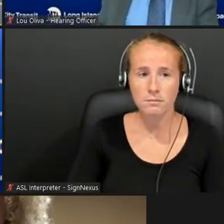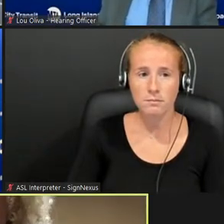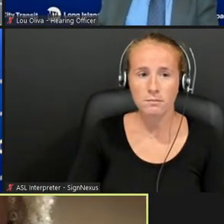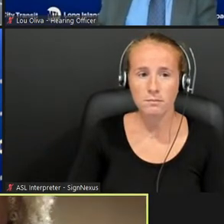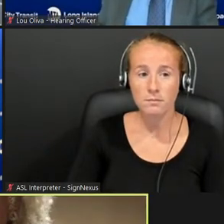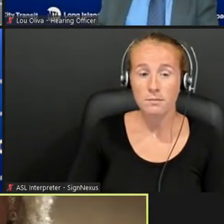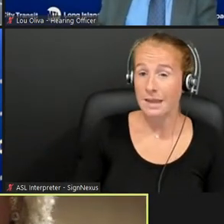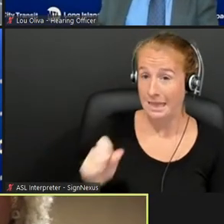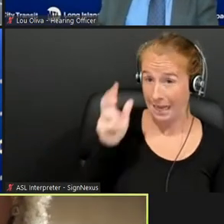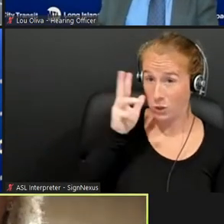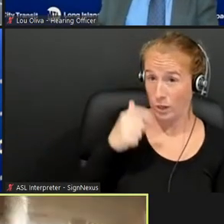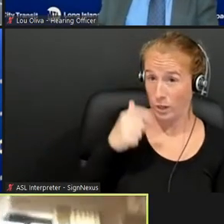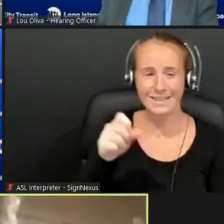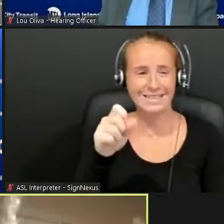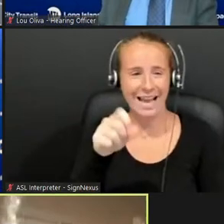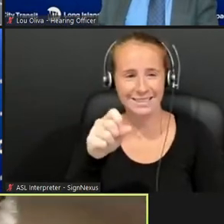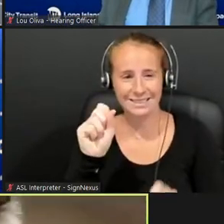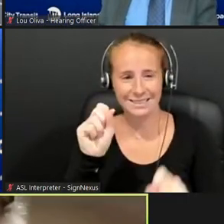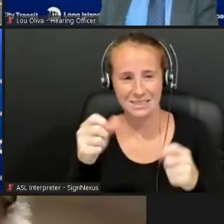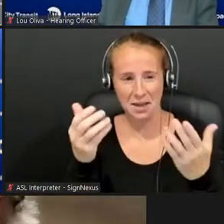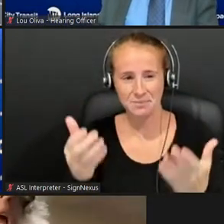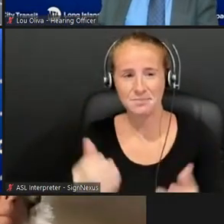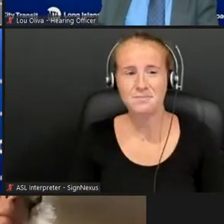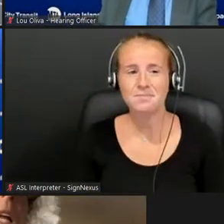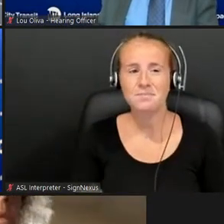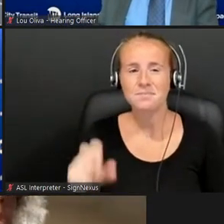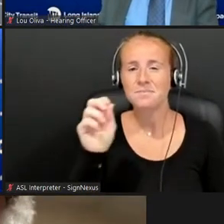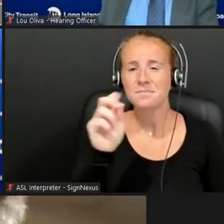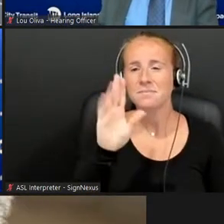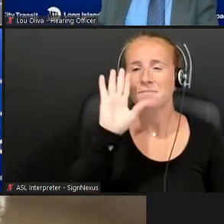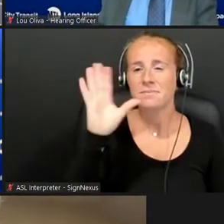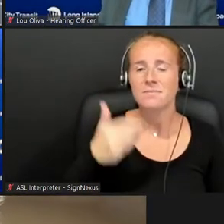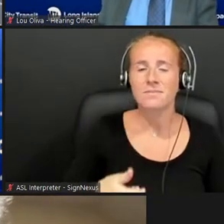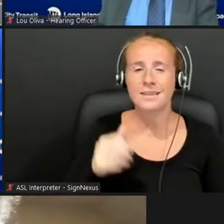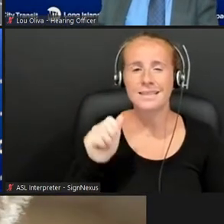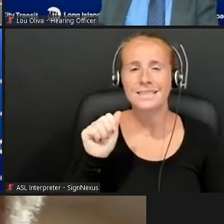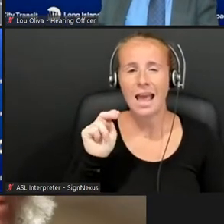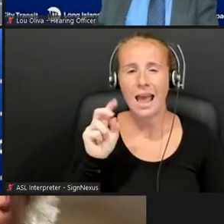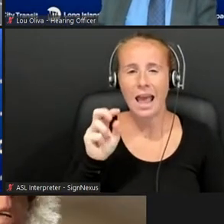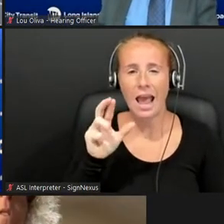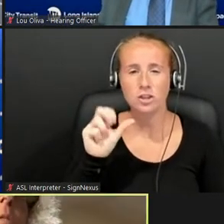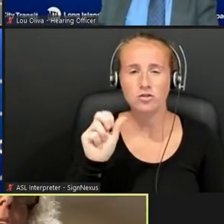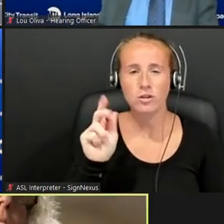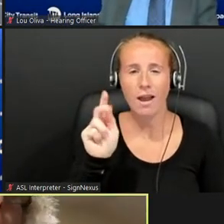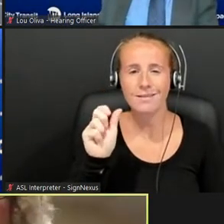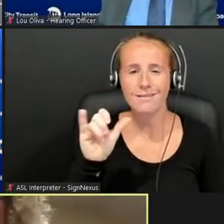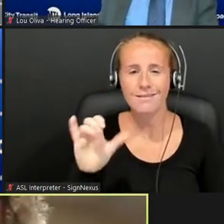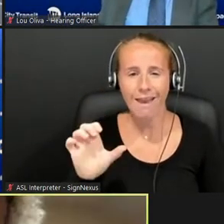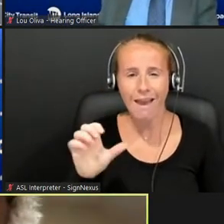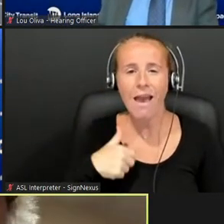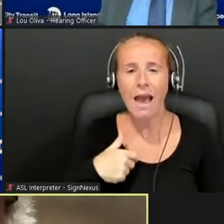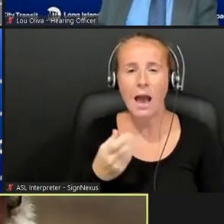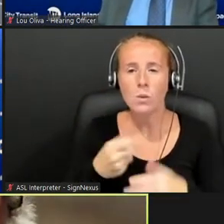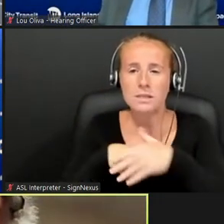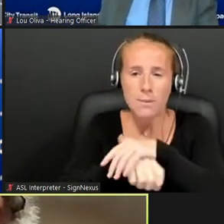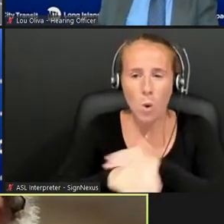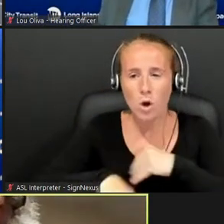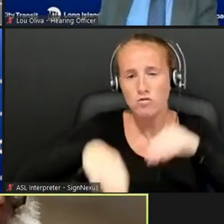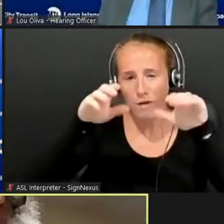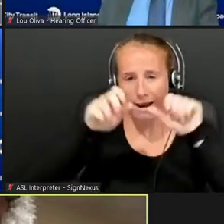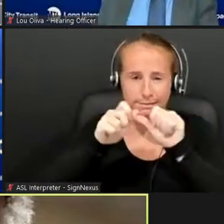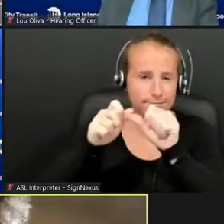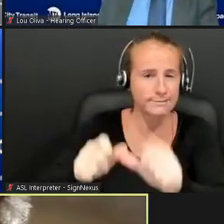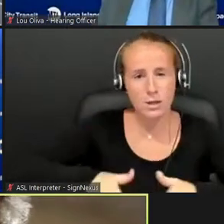can you hear me yes we can okay my name is Andrea K and I was born raised and continued to live in Brooklyn